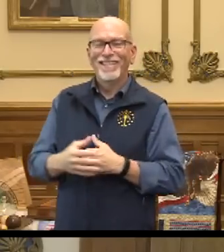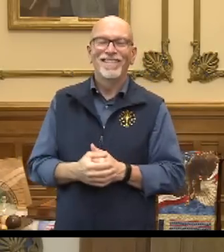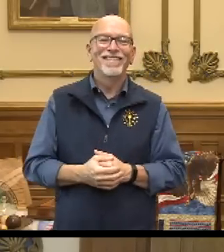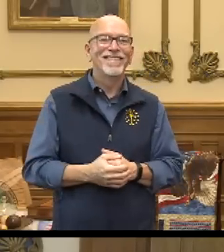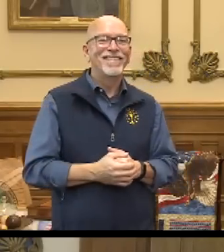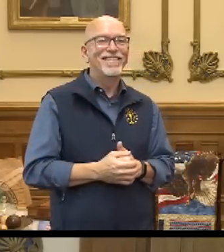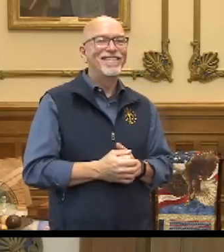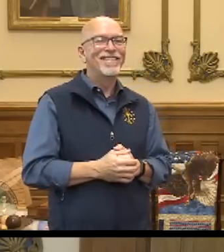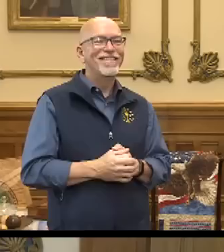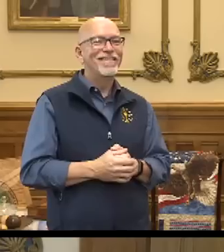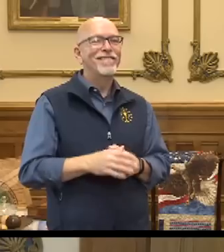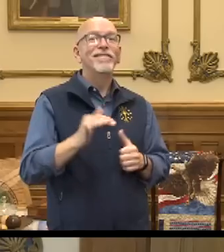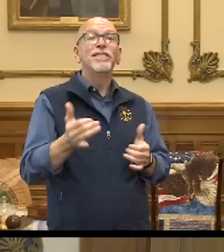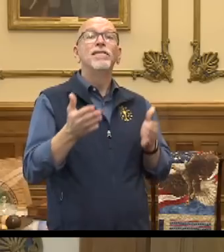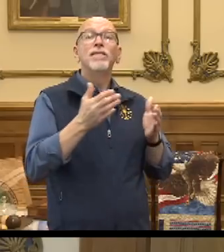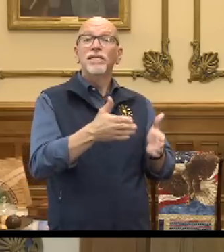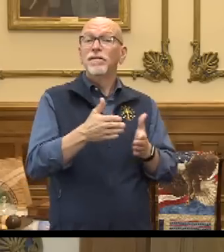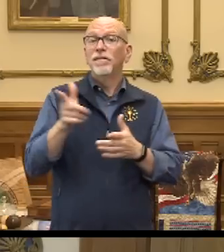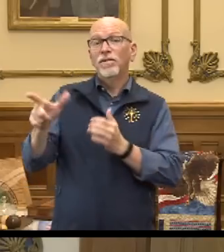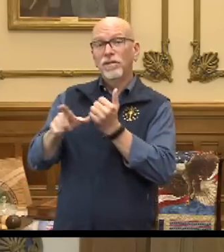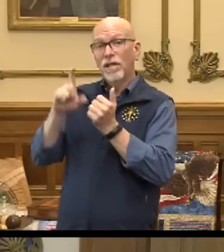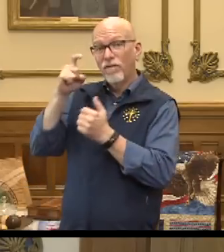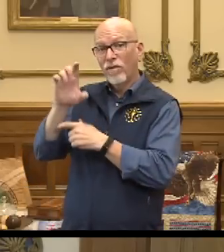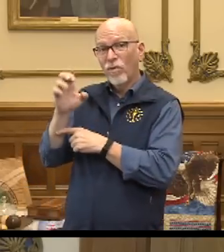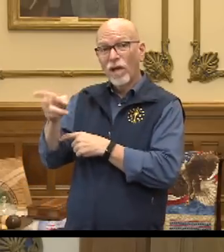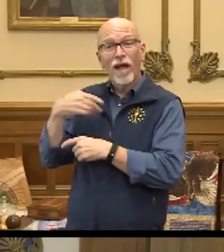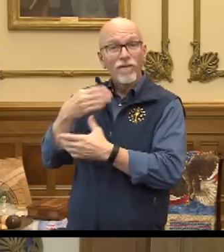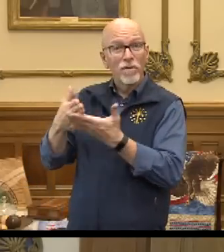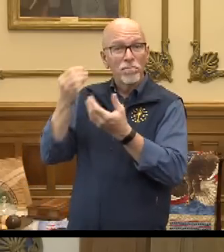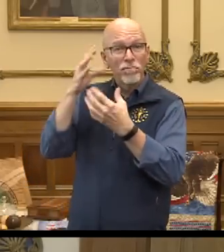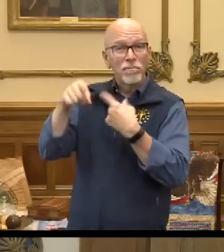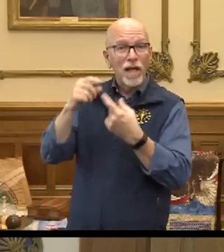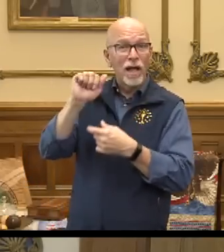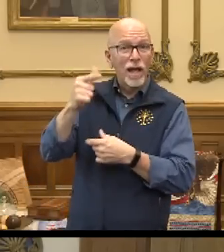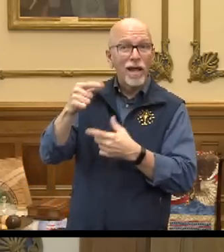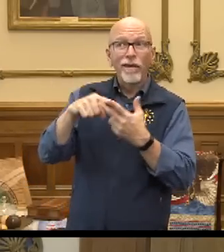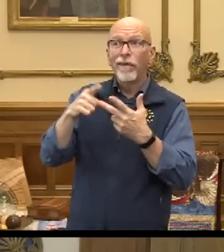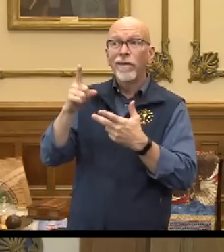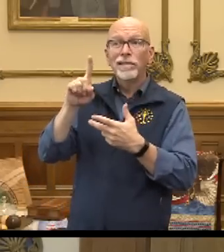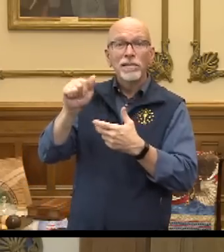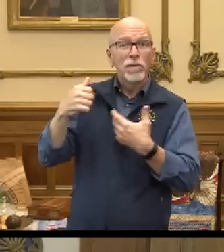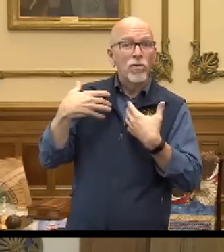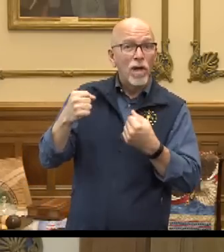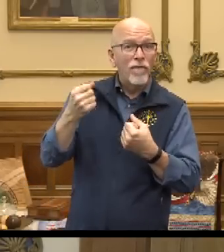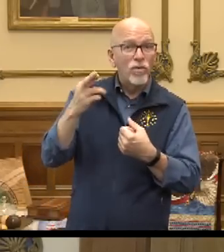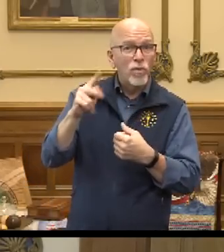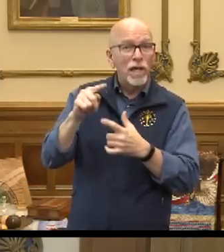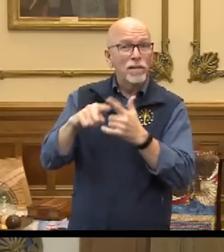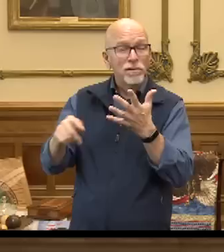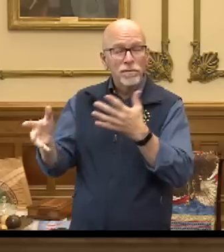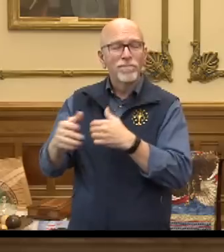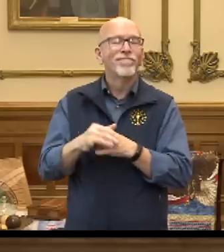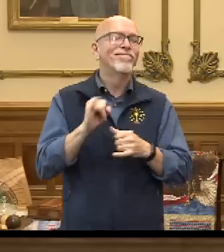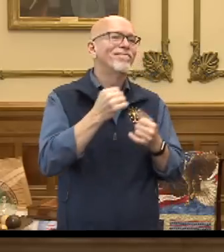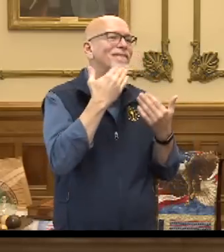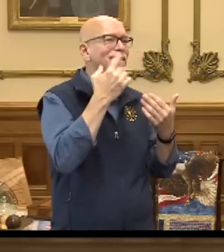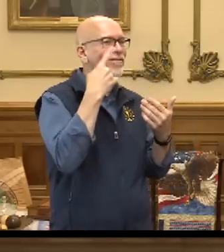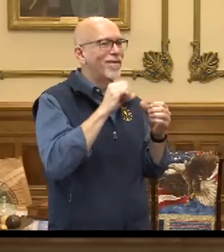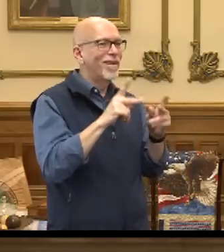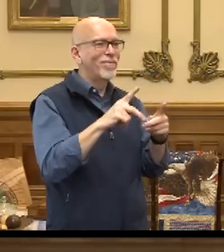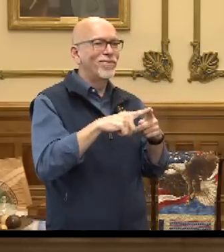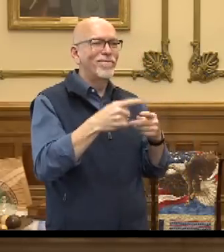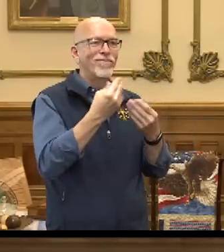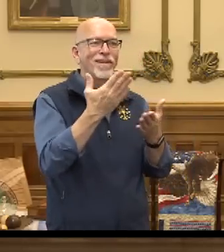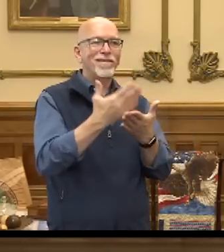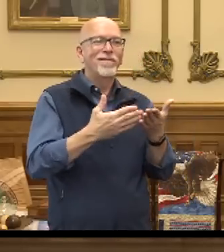And now you've got some updates on ag and the arts and disability recovery grants. Thank you, Governor, for this opportunity to